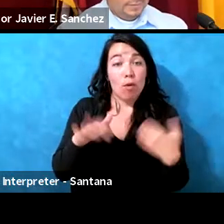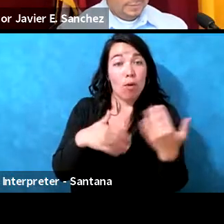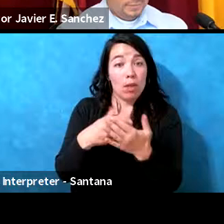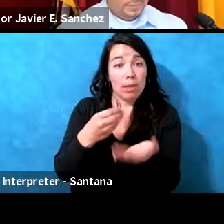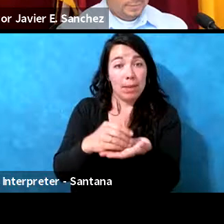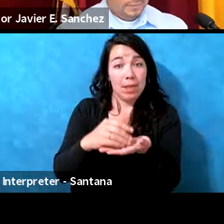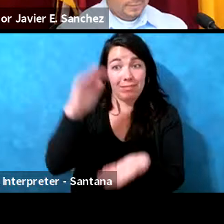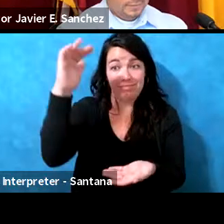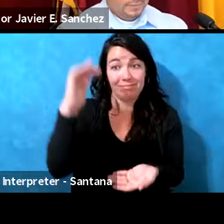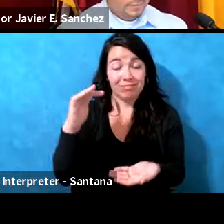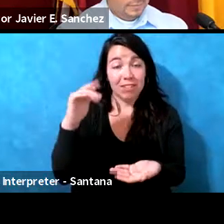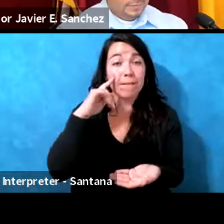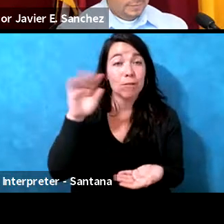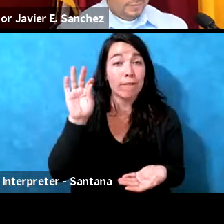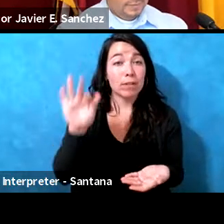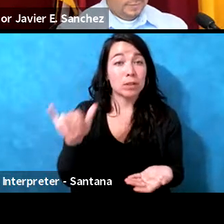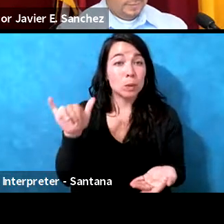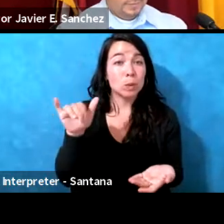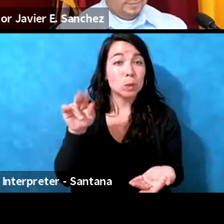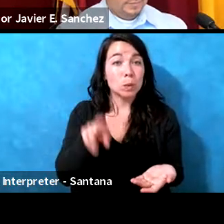for FY22 is